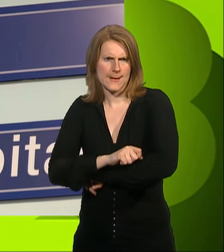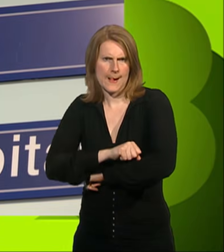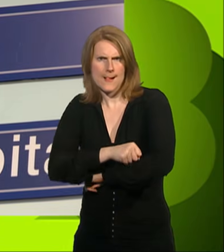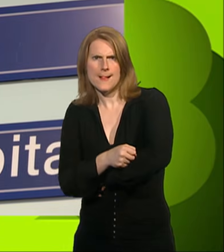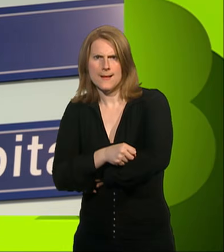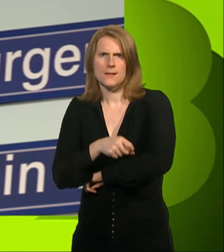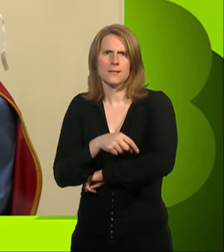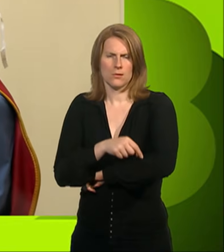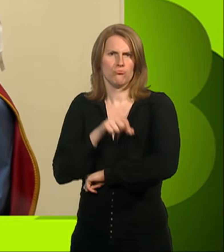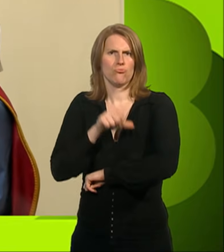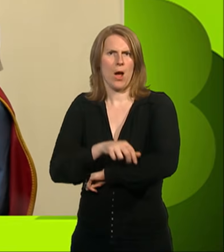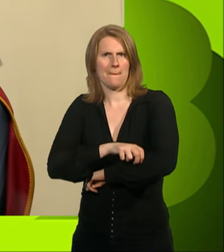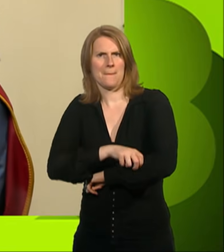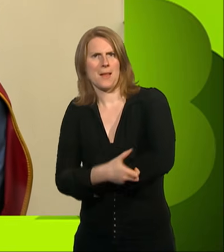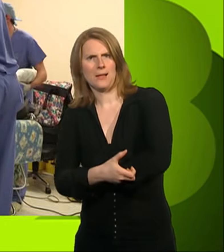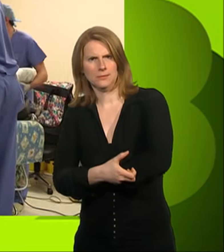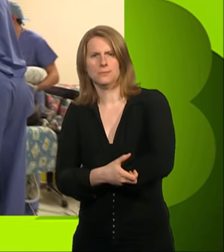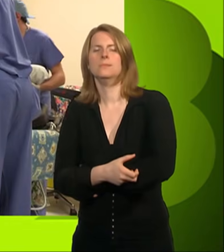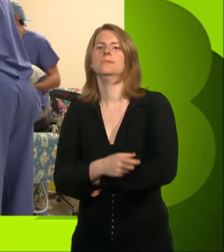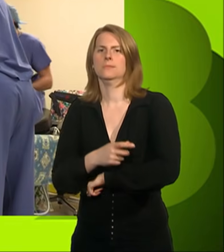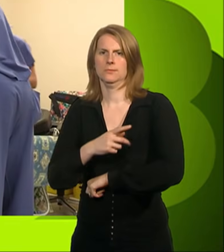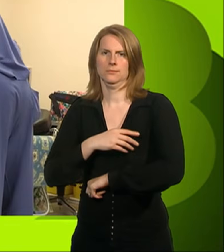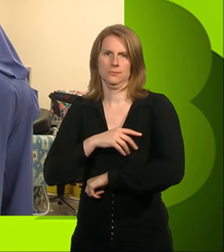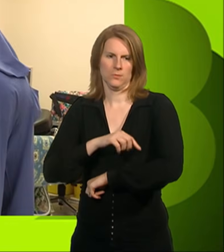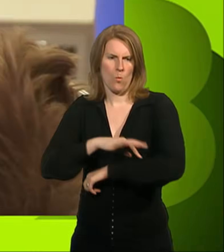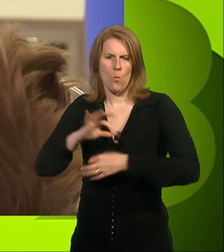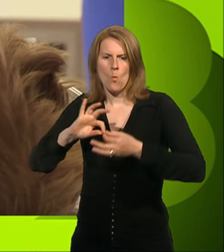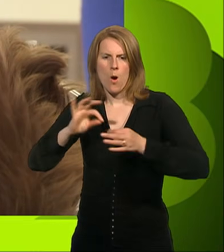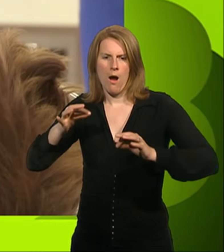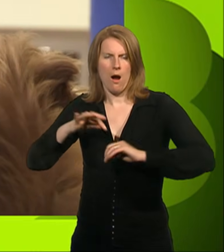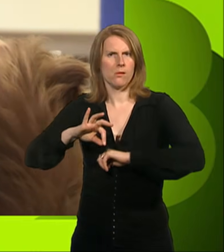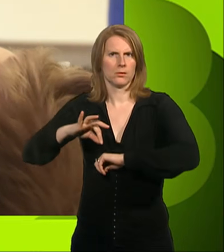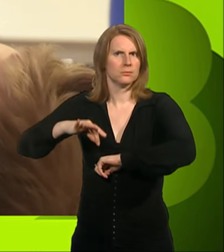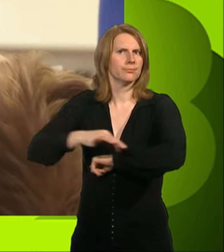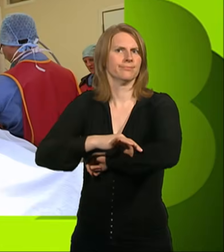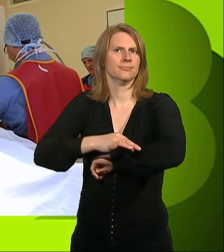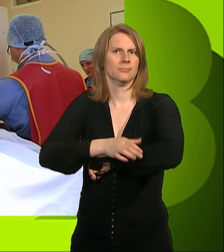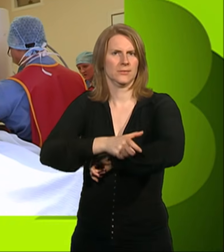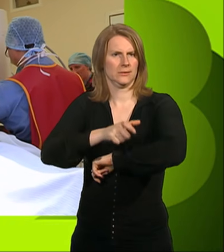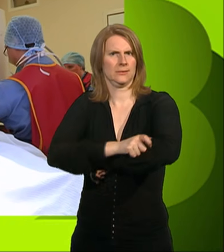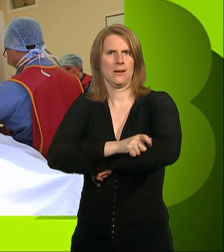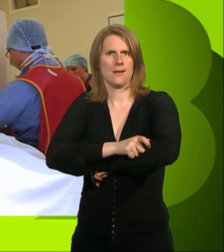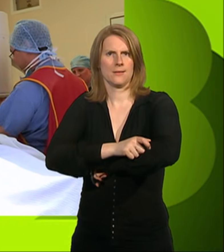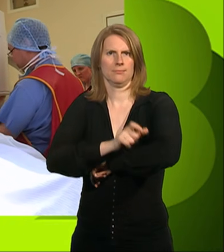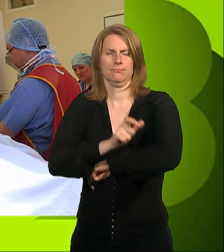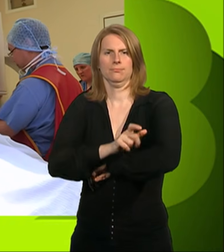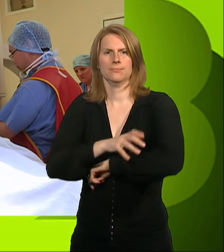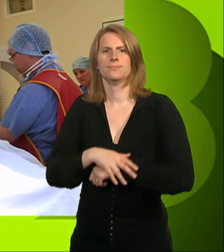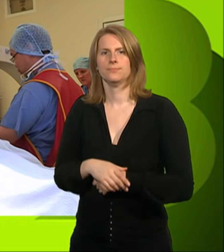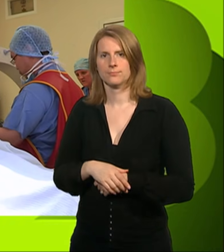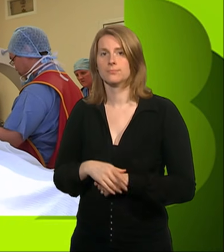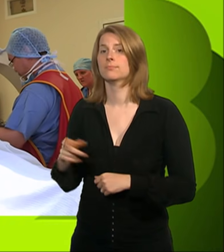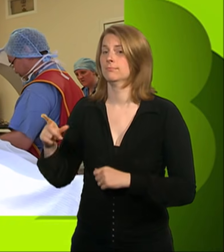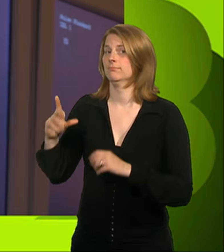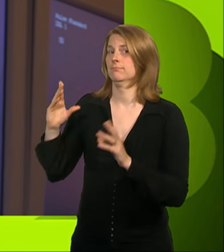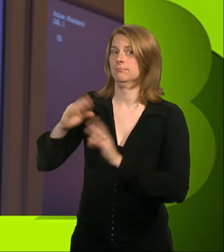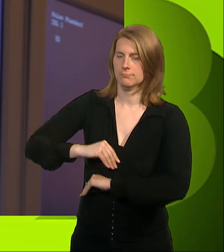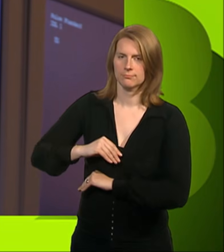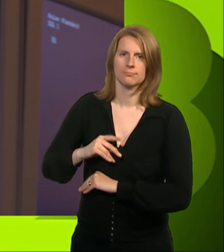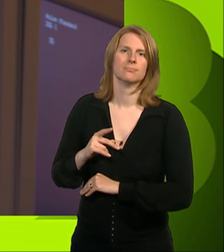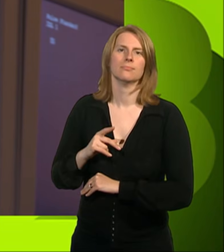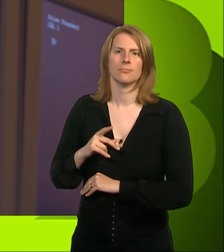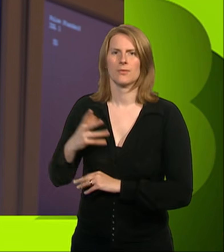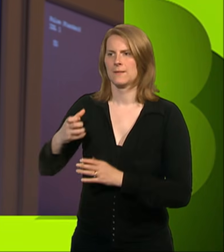wires. So, theatre, here we come. With Charlie fast asleep, the surgical team use a live x-ray image to help